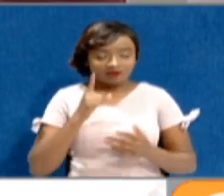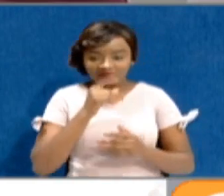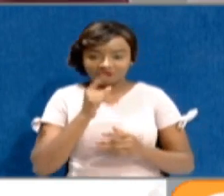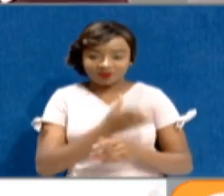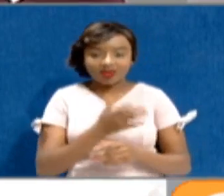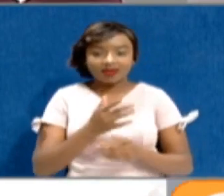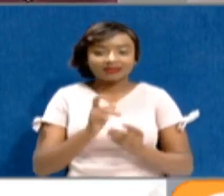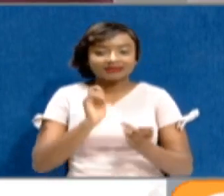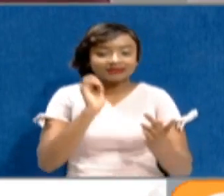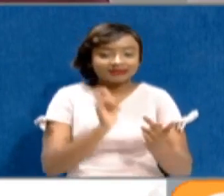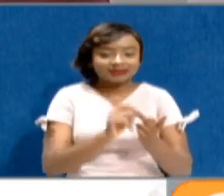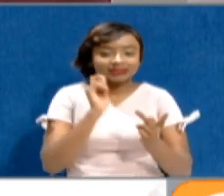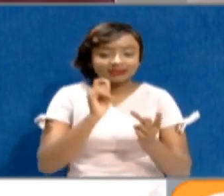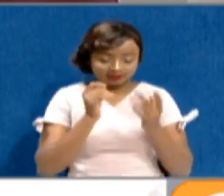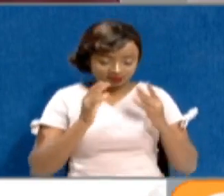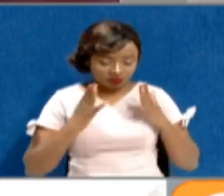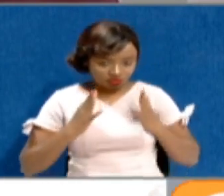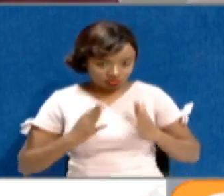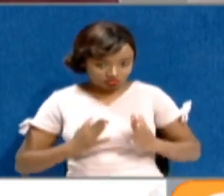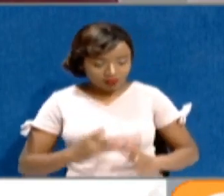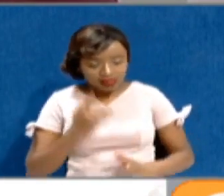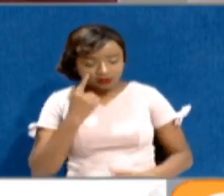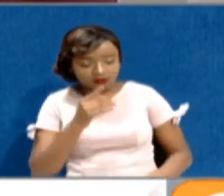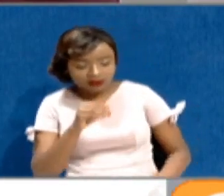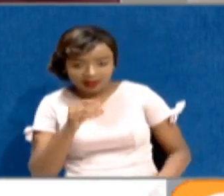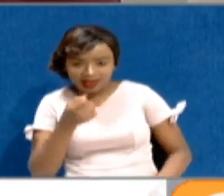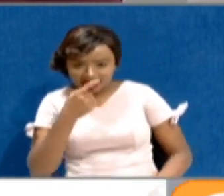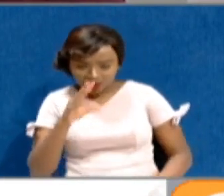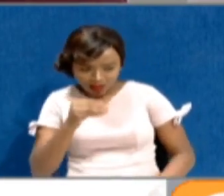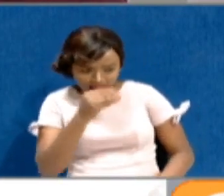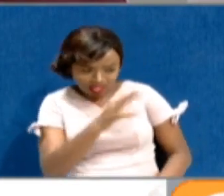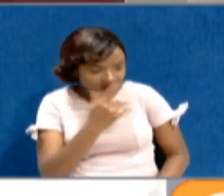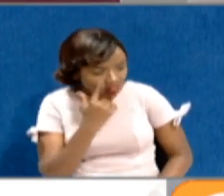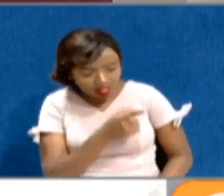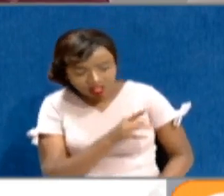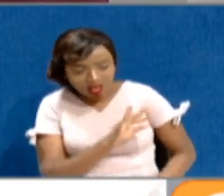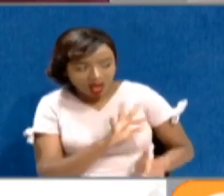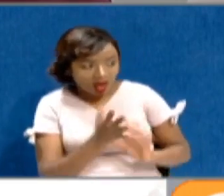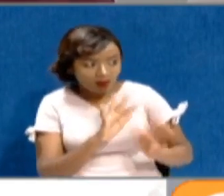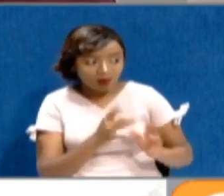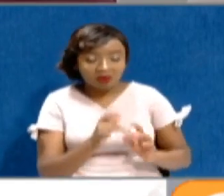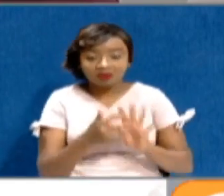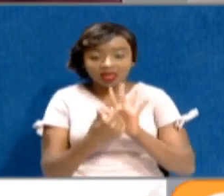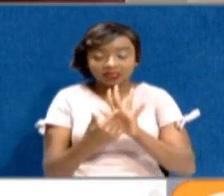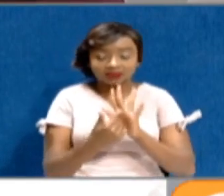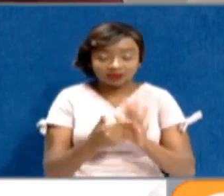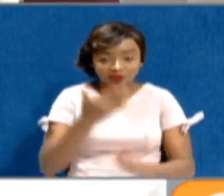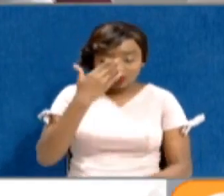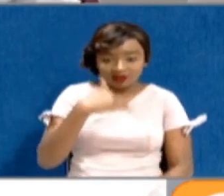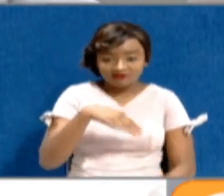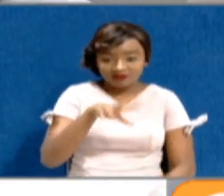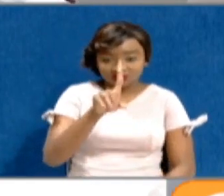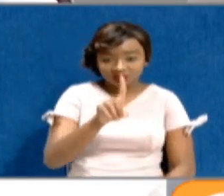and that is testing in human beings, all right? Now, if you take a look at what happens in human beings, phase